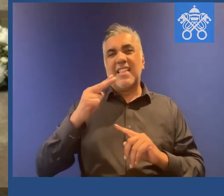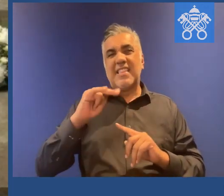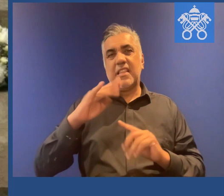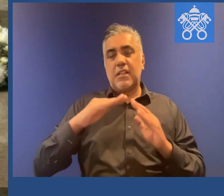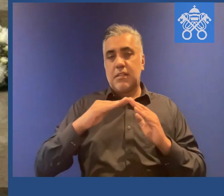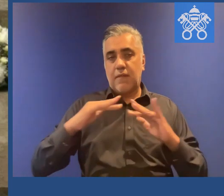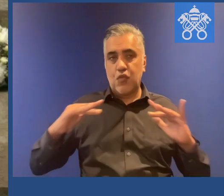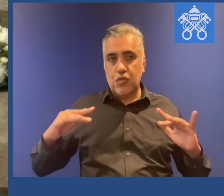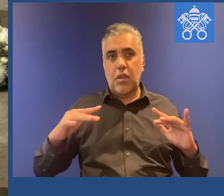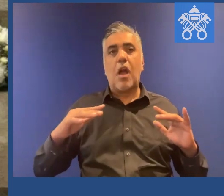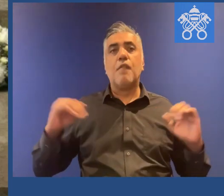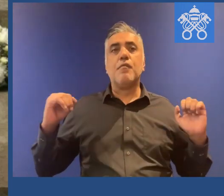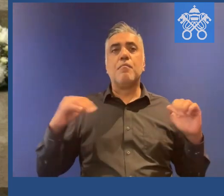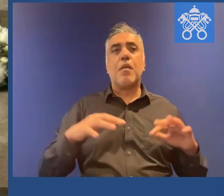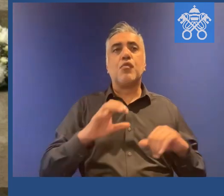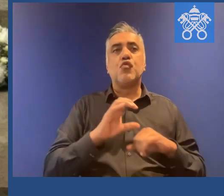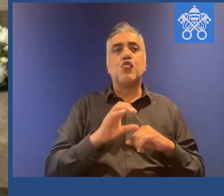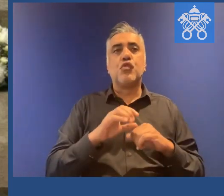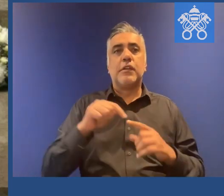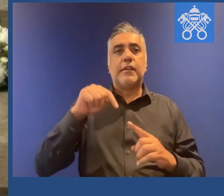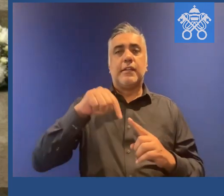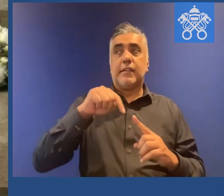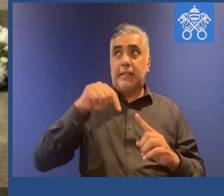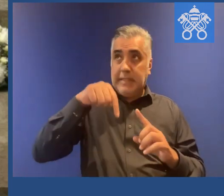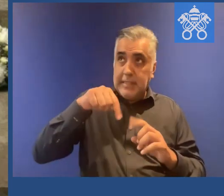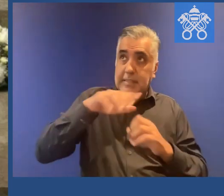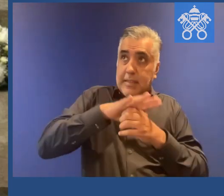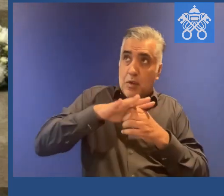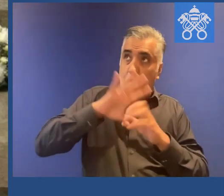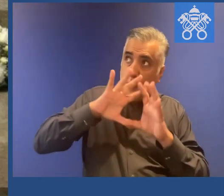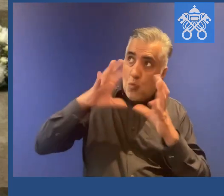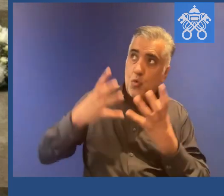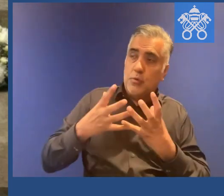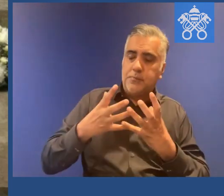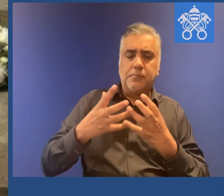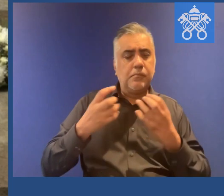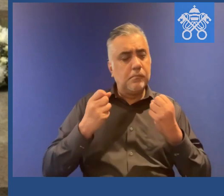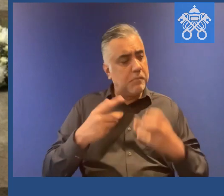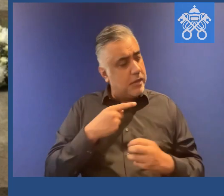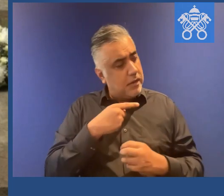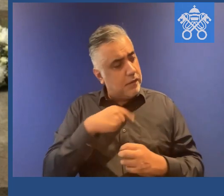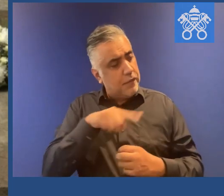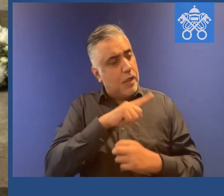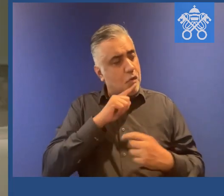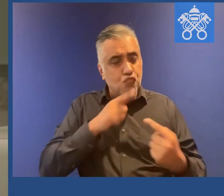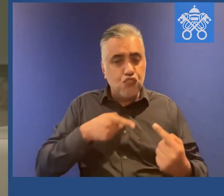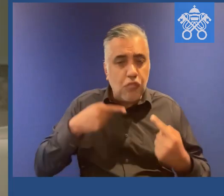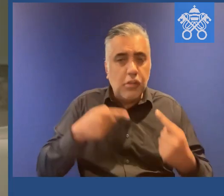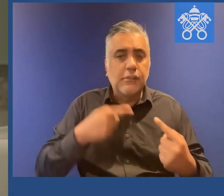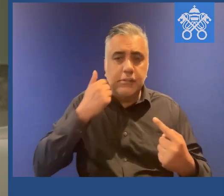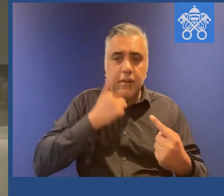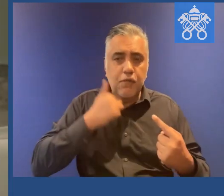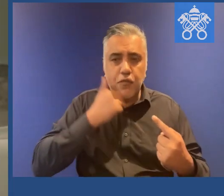diversity of the migrant church in this part of the world. Many of them are struggling